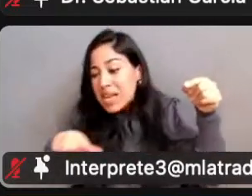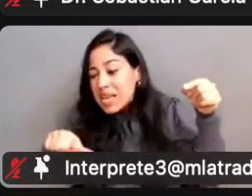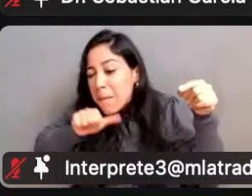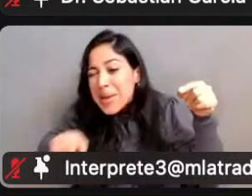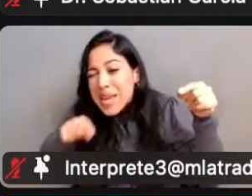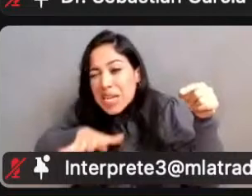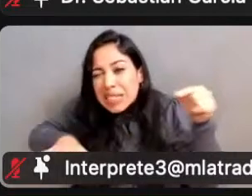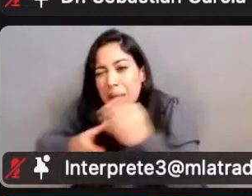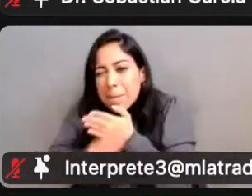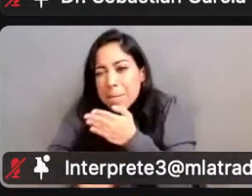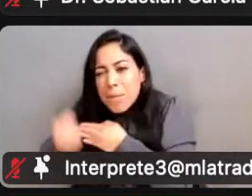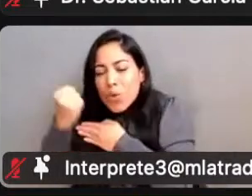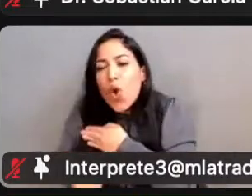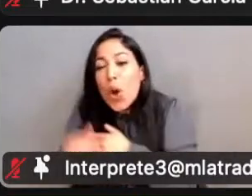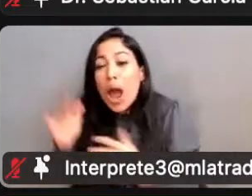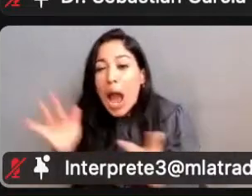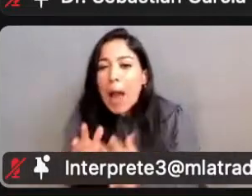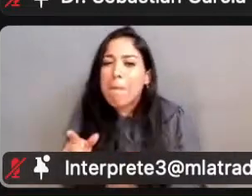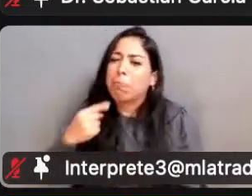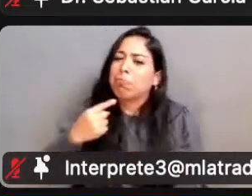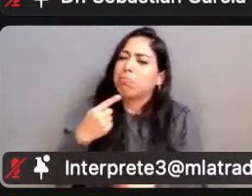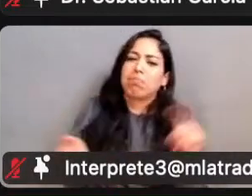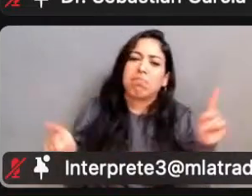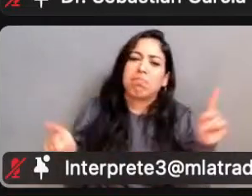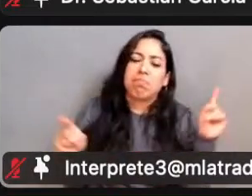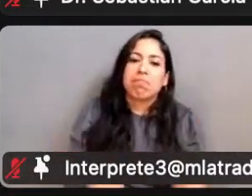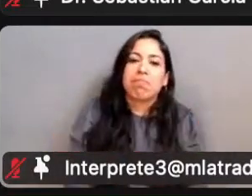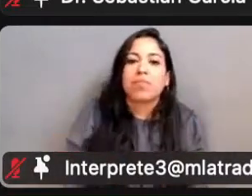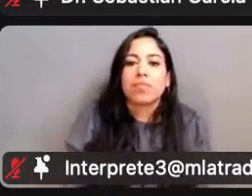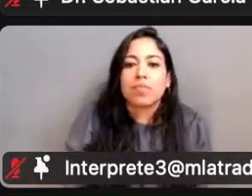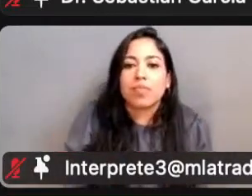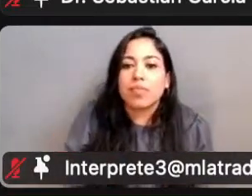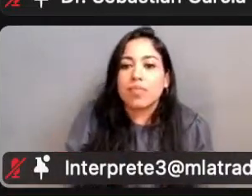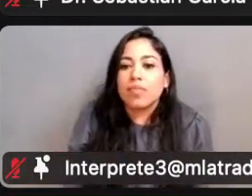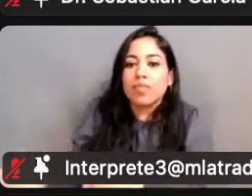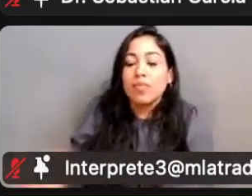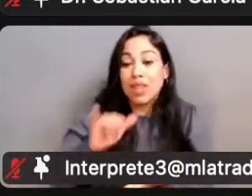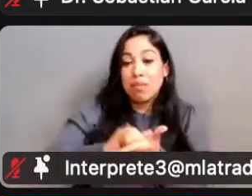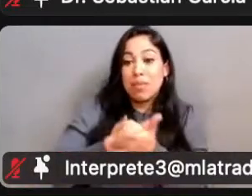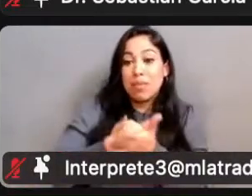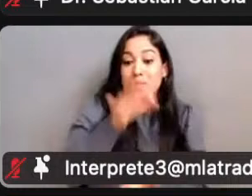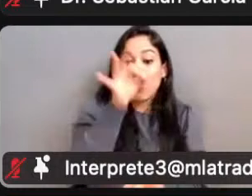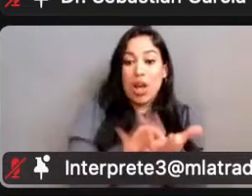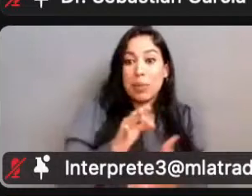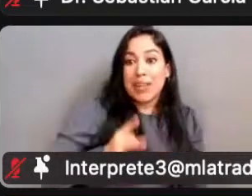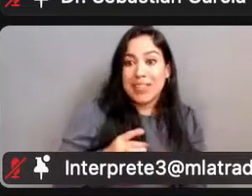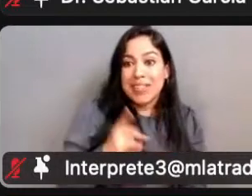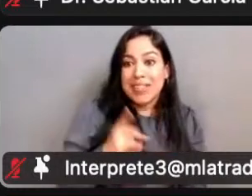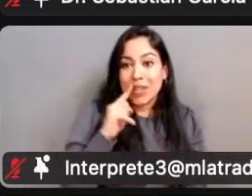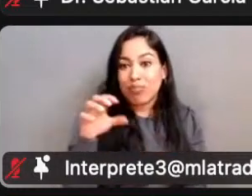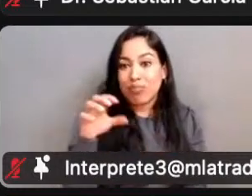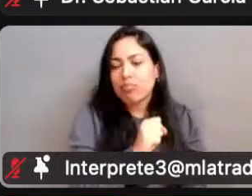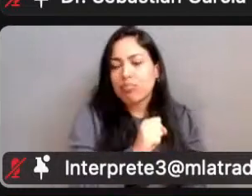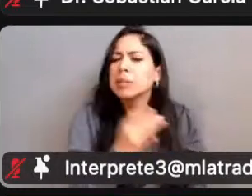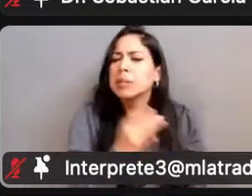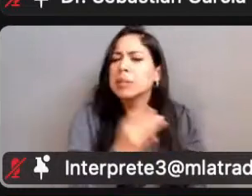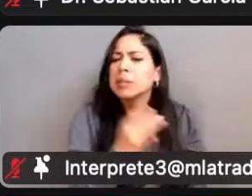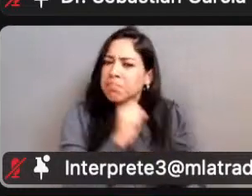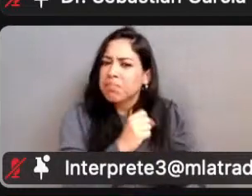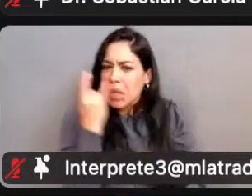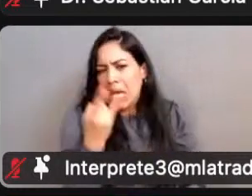today, are the least that could comply with the lockdown. And in the same city, we can see an